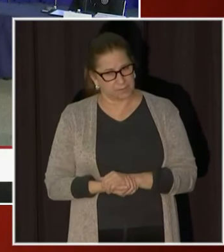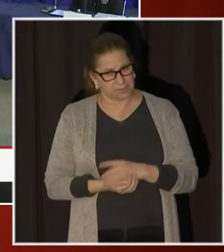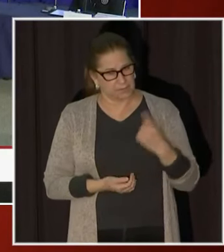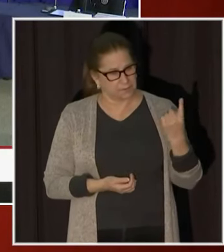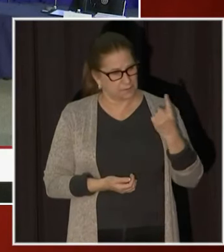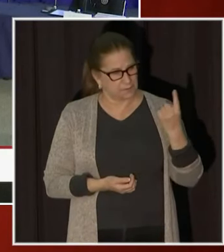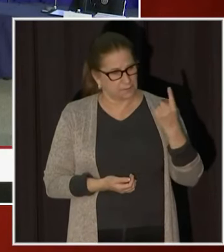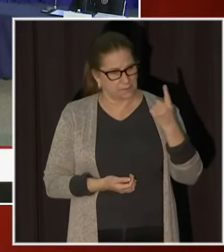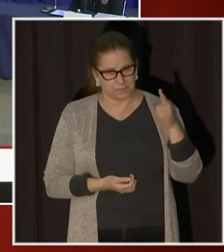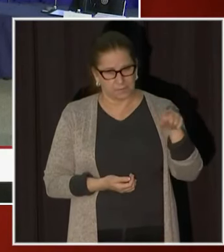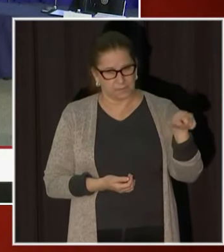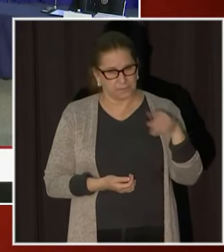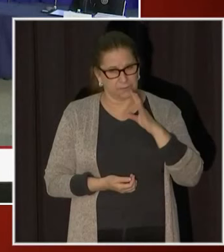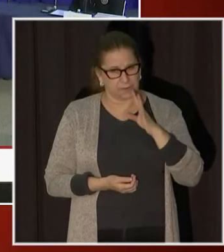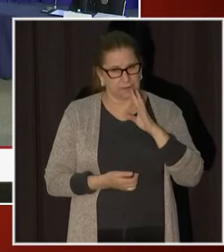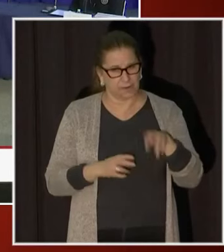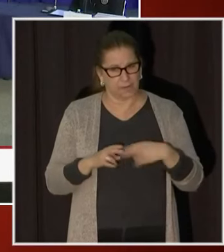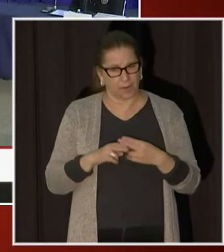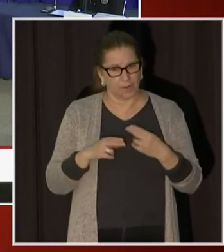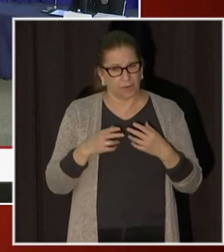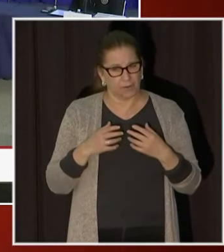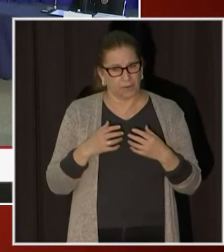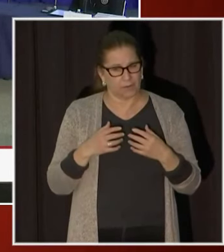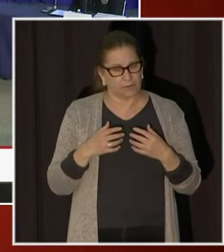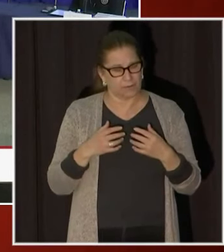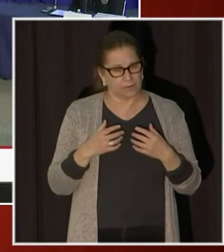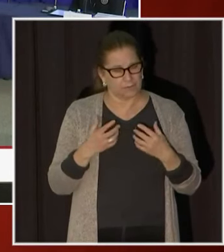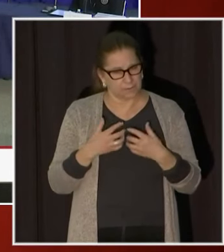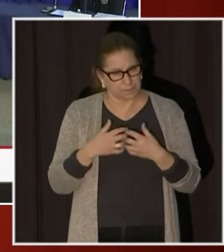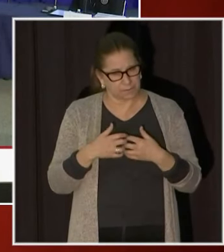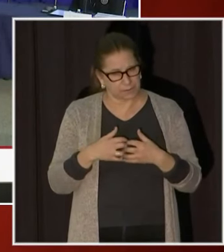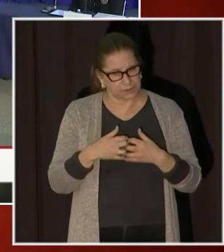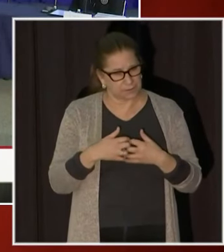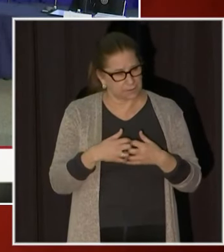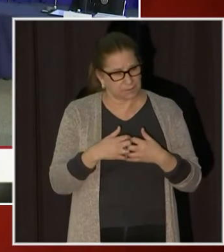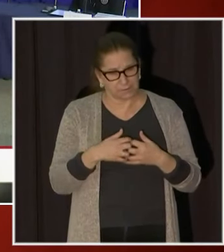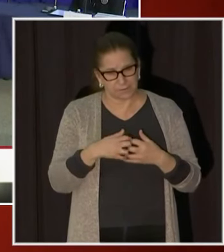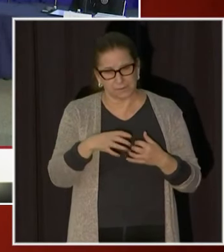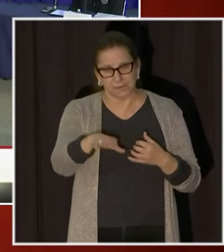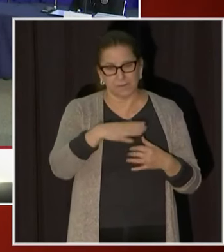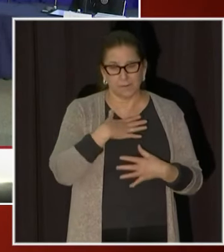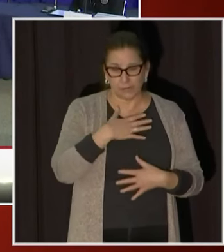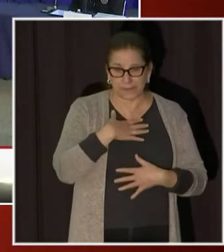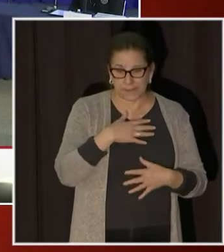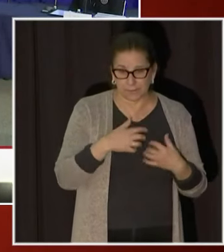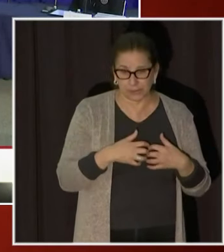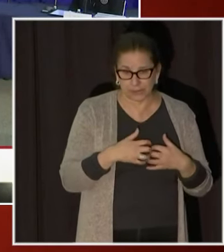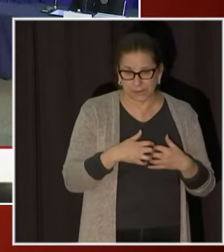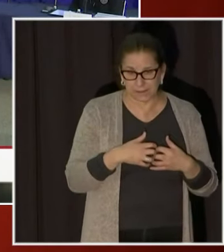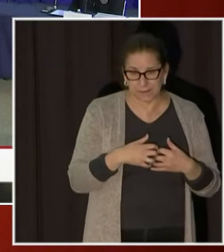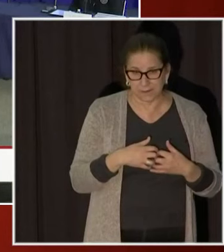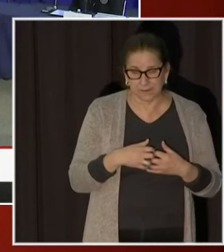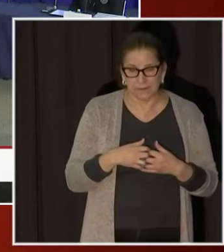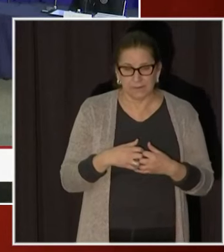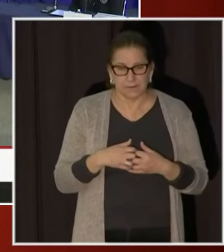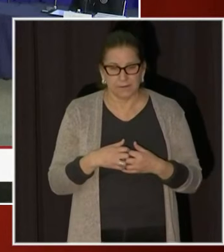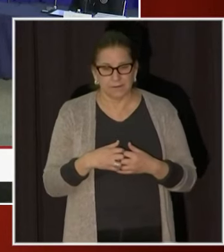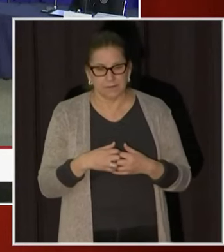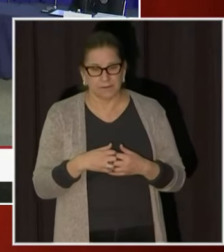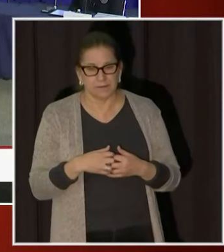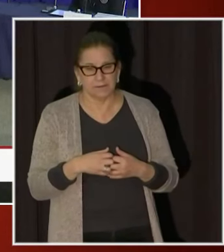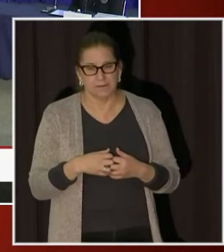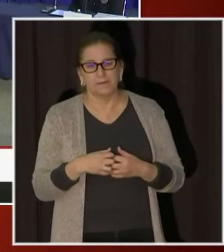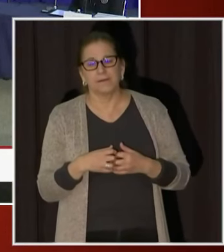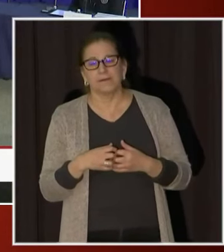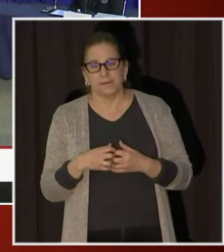new reporting mechanism for hospitals. So can we compare today's numbers to what we saw in the last few weeks on